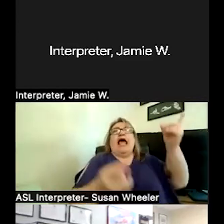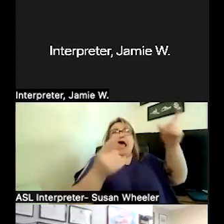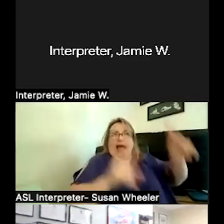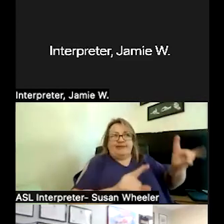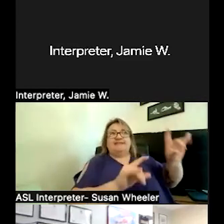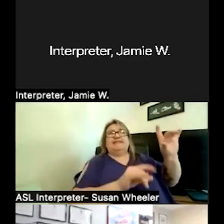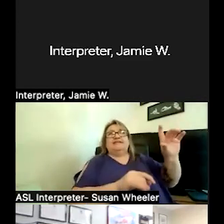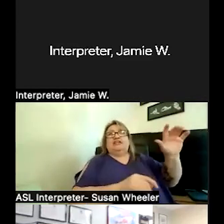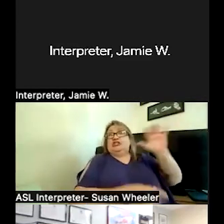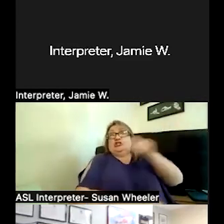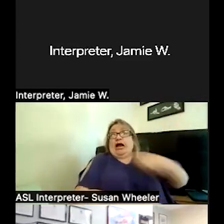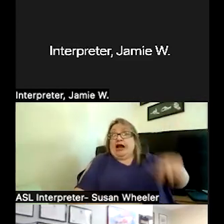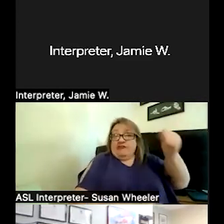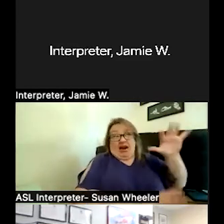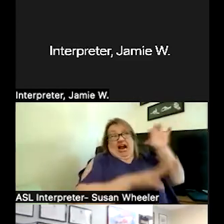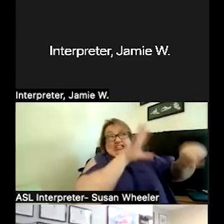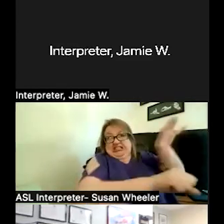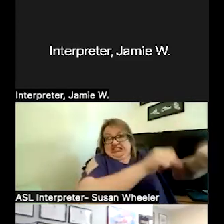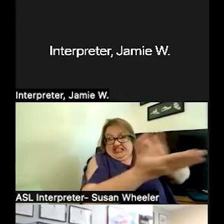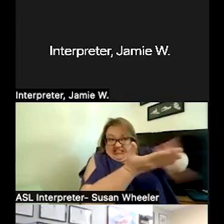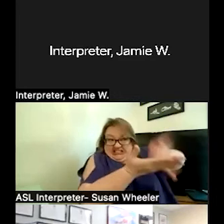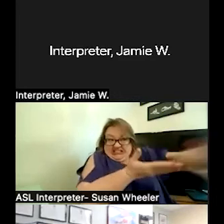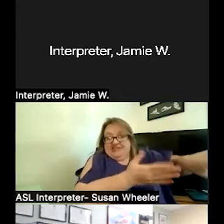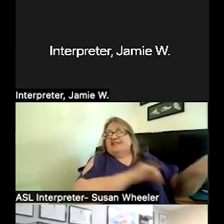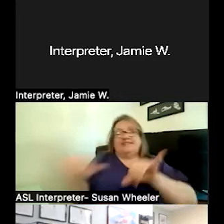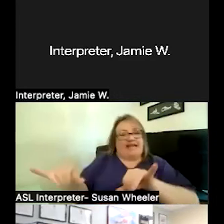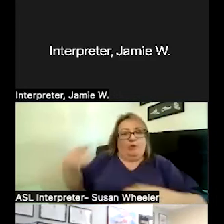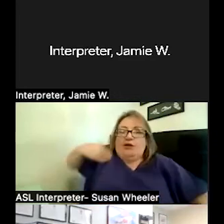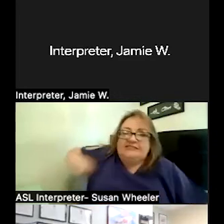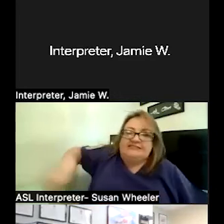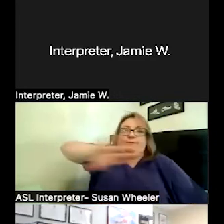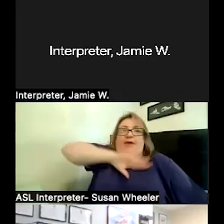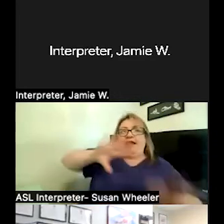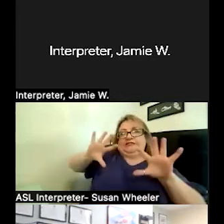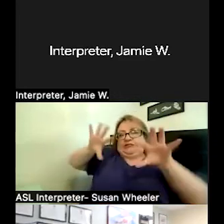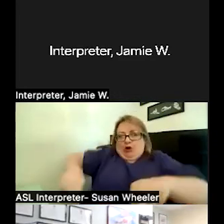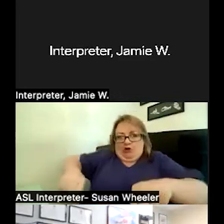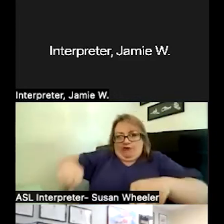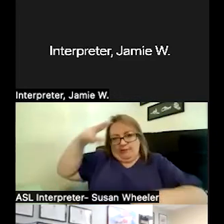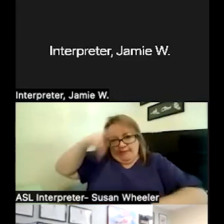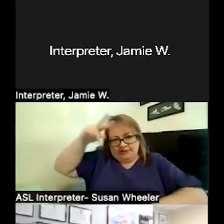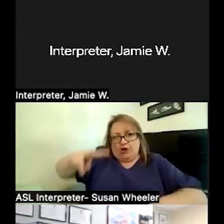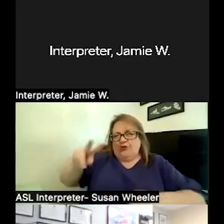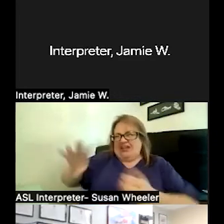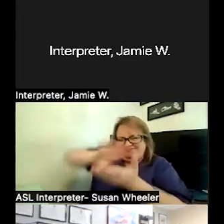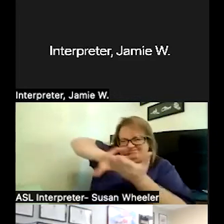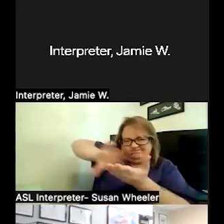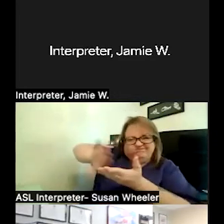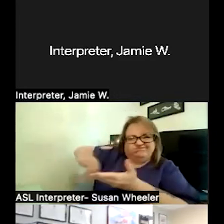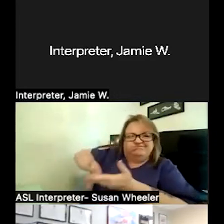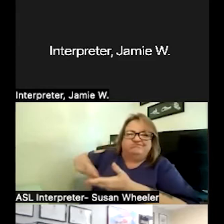ago, they eliminated any of the indigenous cultural tribes that would not conform